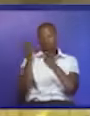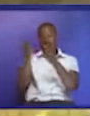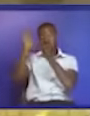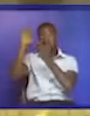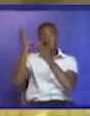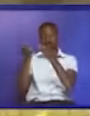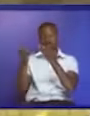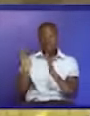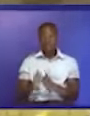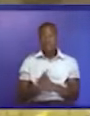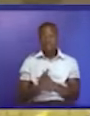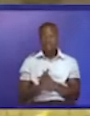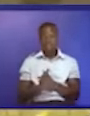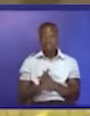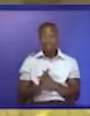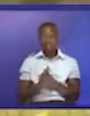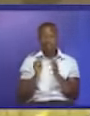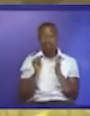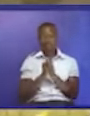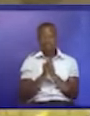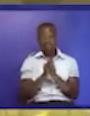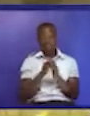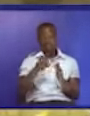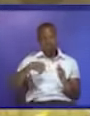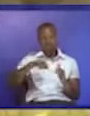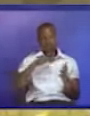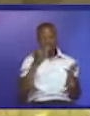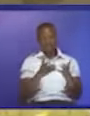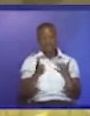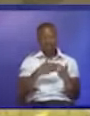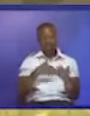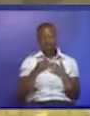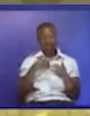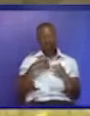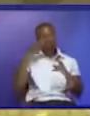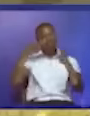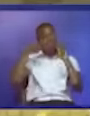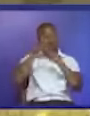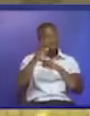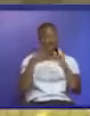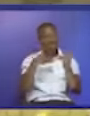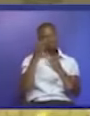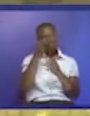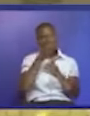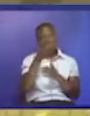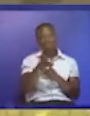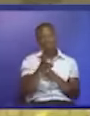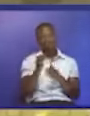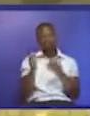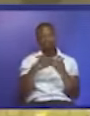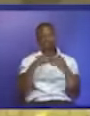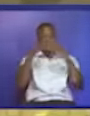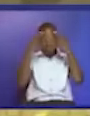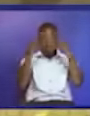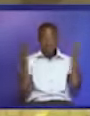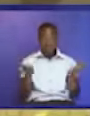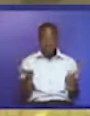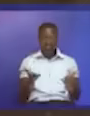What gives credence to our speakings, our prophesyings, and every other thing that happens here?